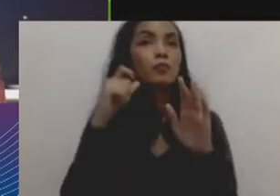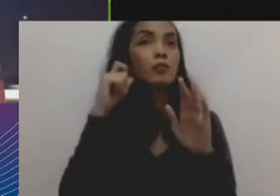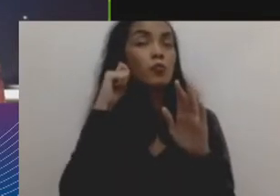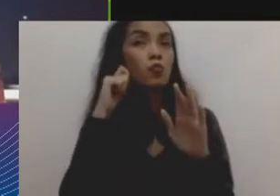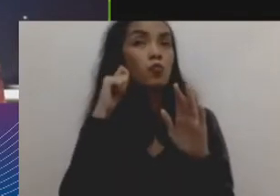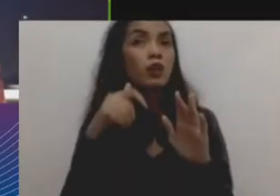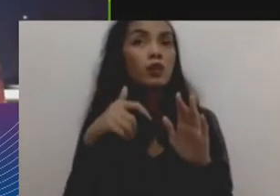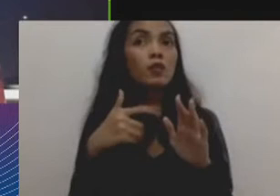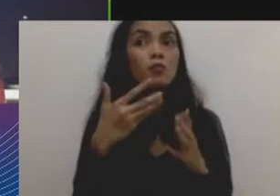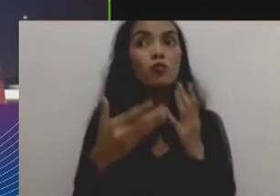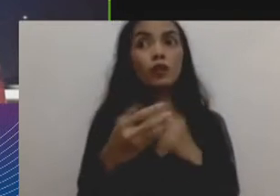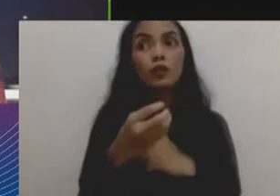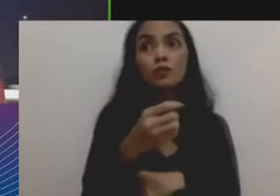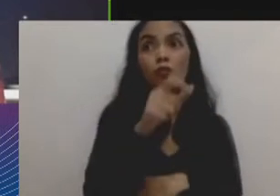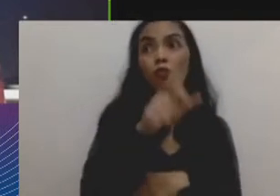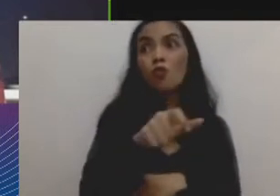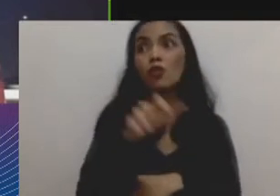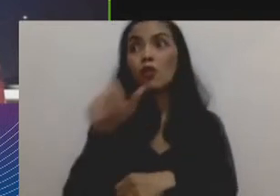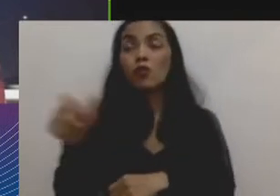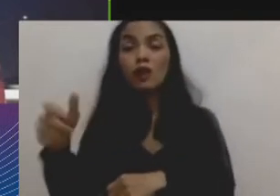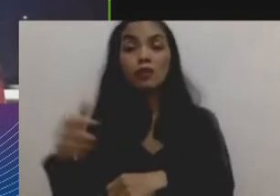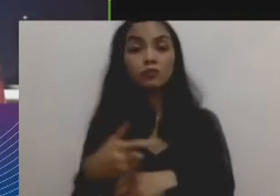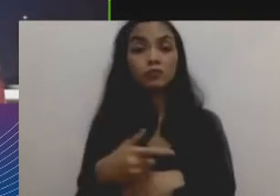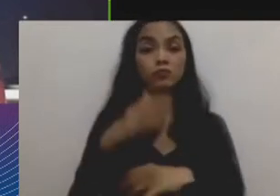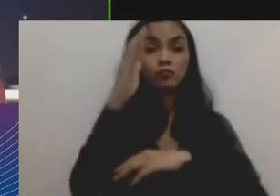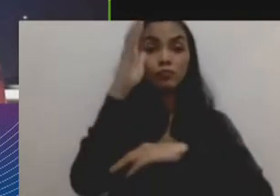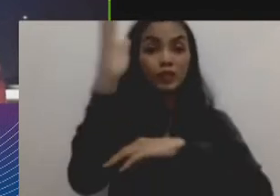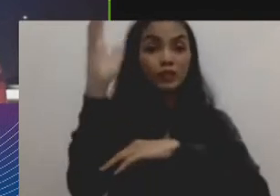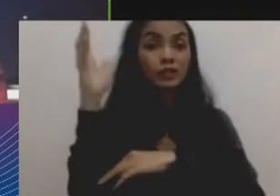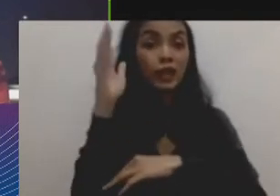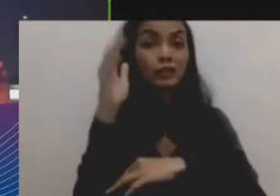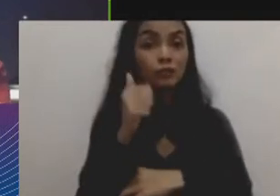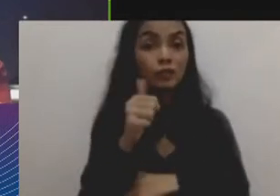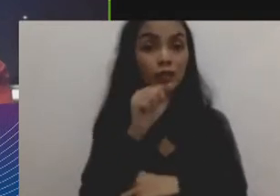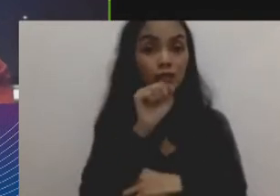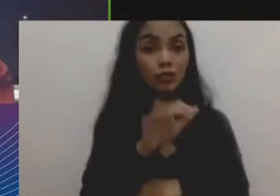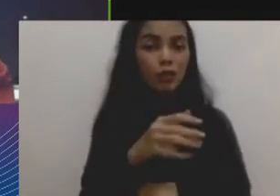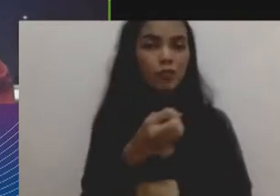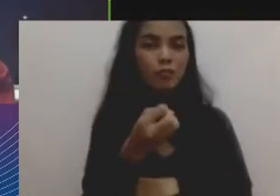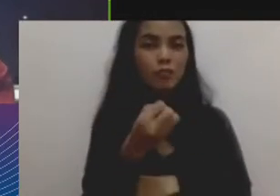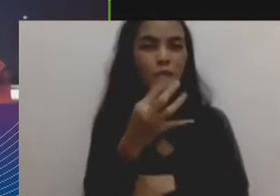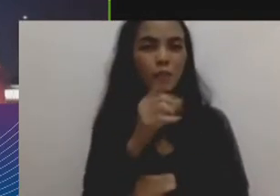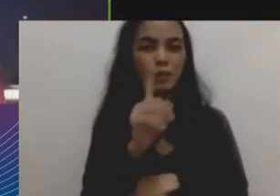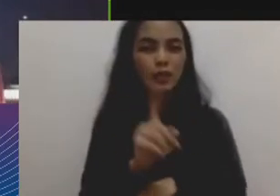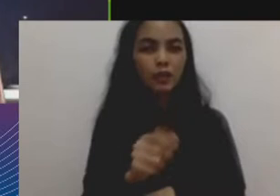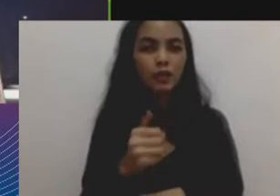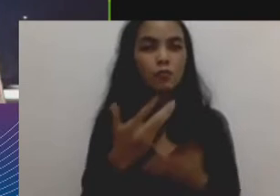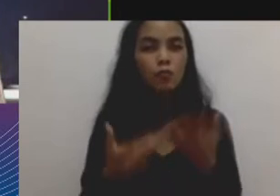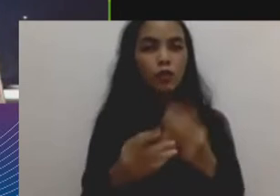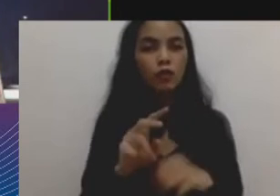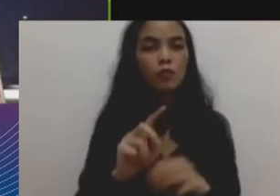each panelist, I give you 1 minute to answer these questions. Dari Ibu Pene.